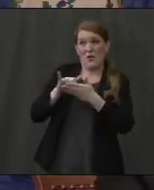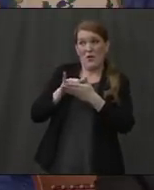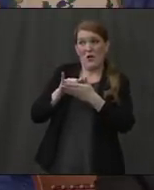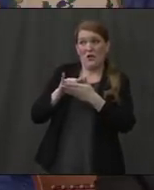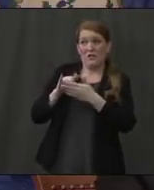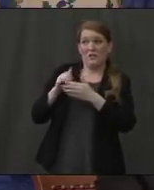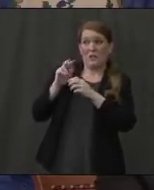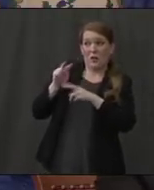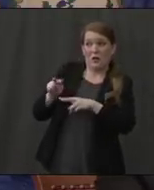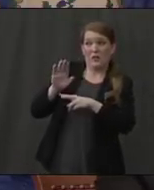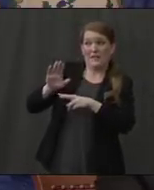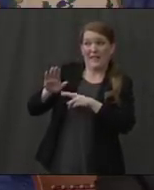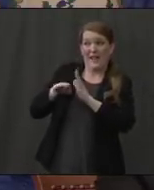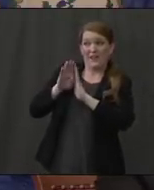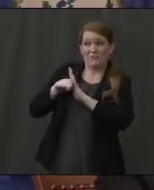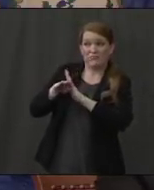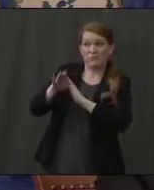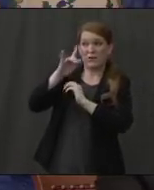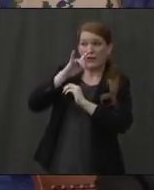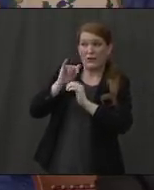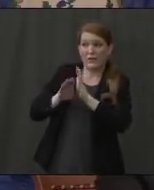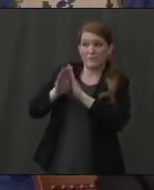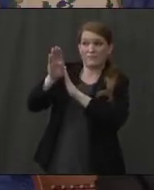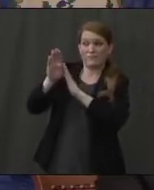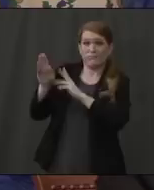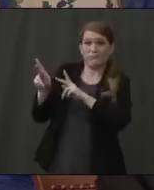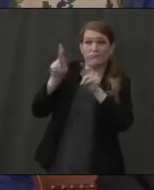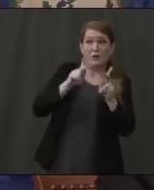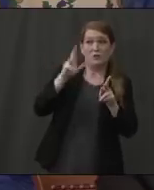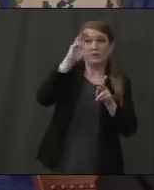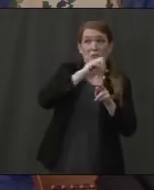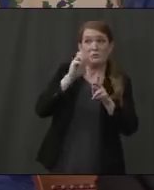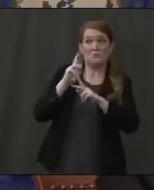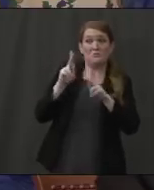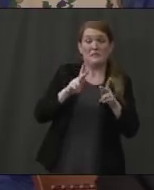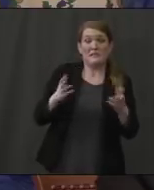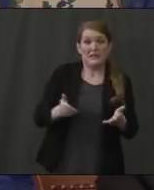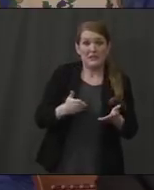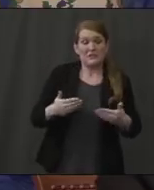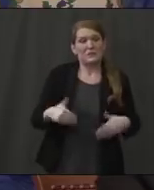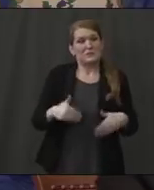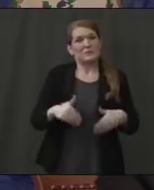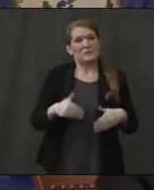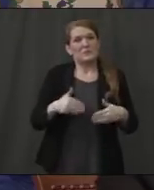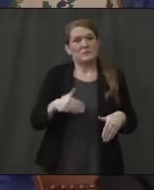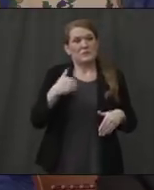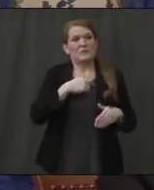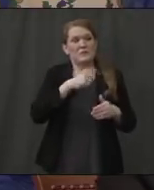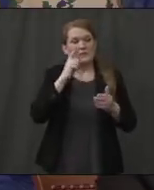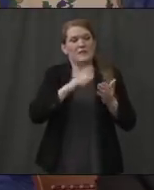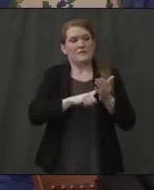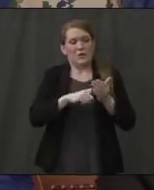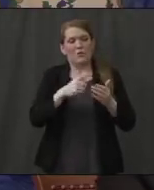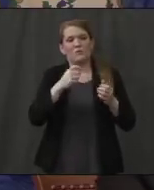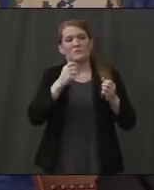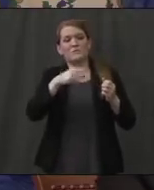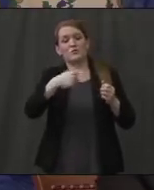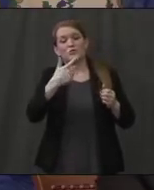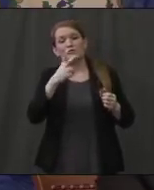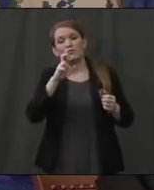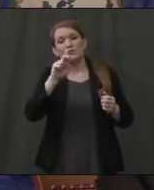a logical place. They have a number of patients intubated. They